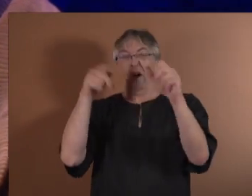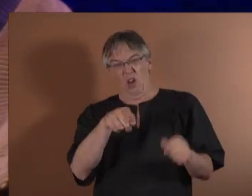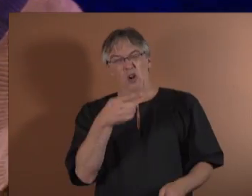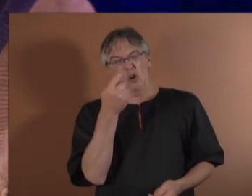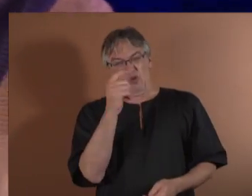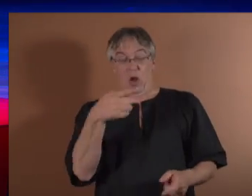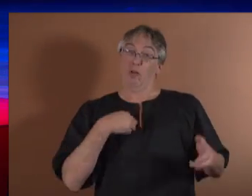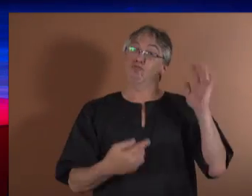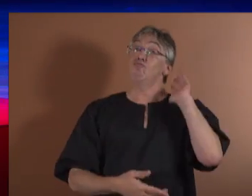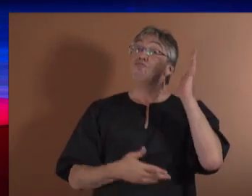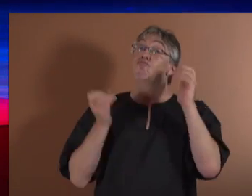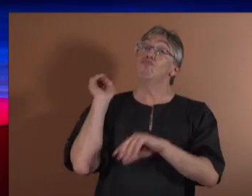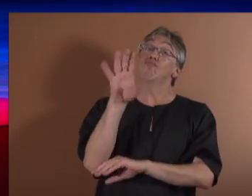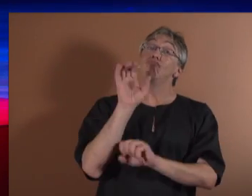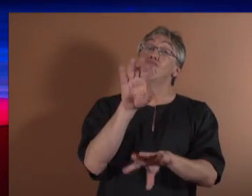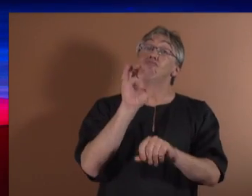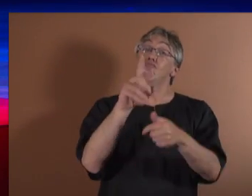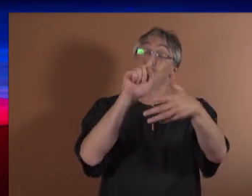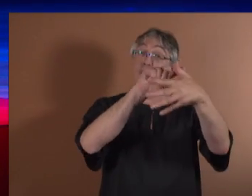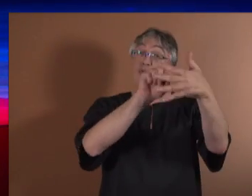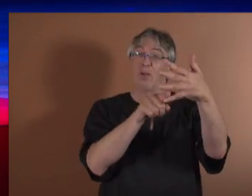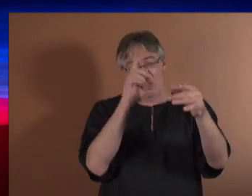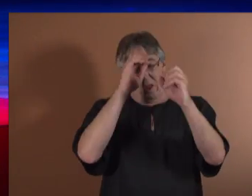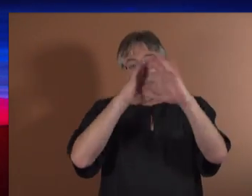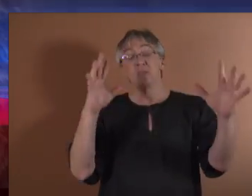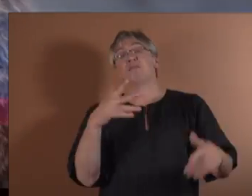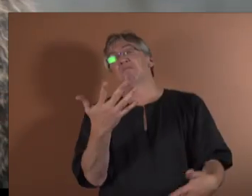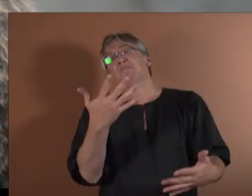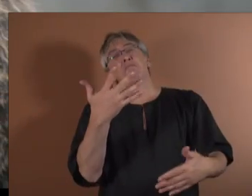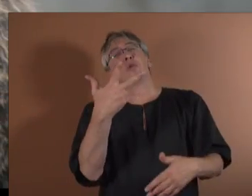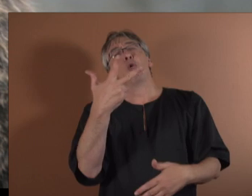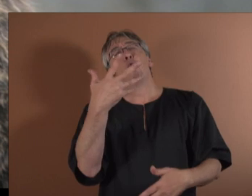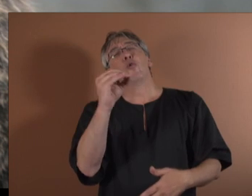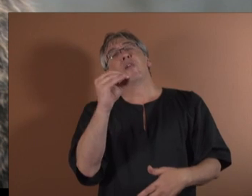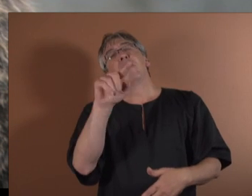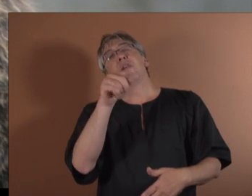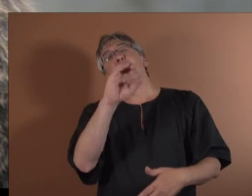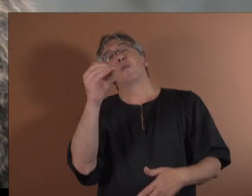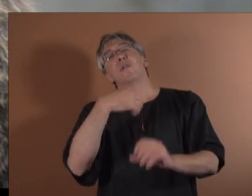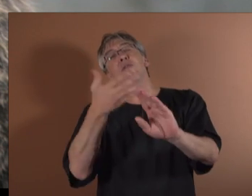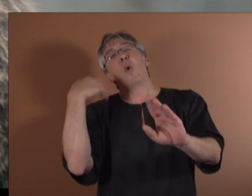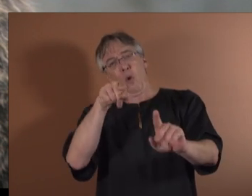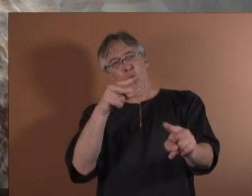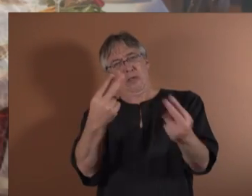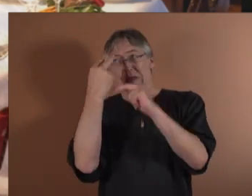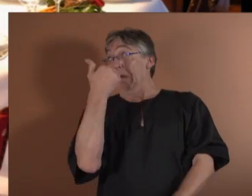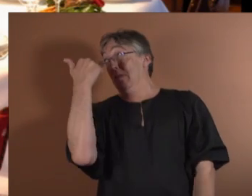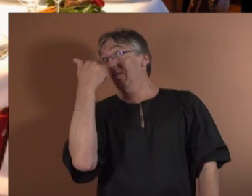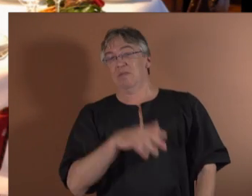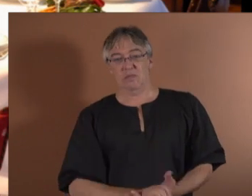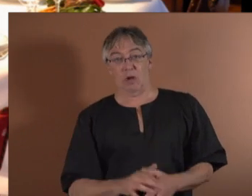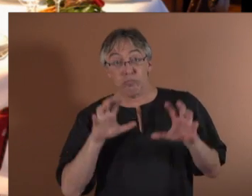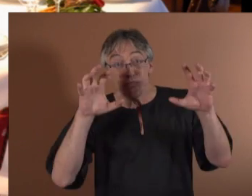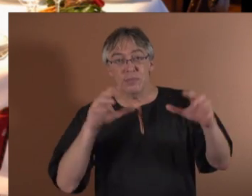happens. Let's suppose that this is 30,000 years ago and you encounter this guy. Or it's tonight and you're thinking